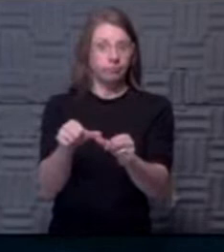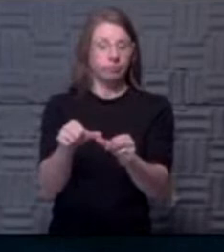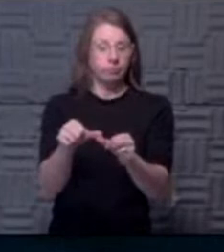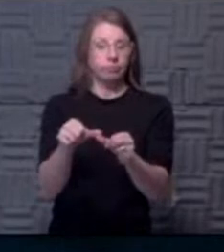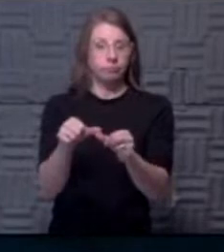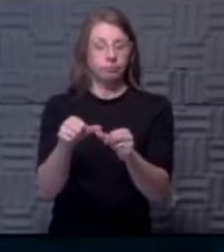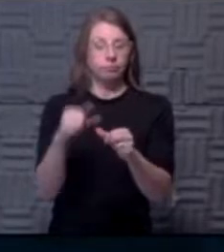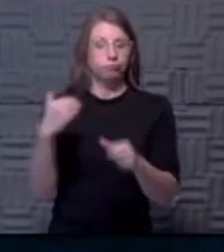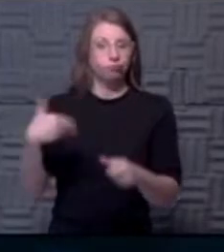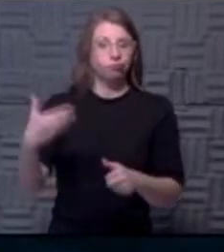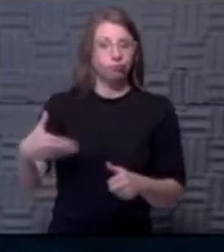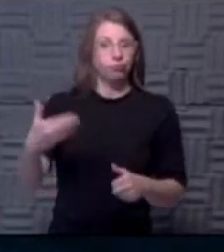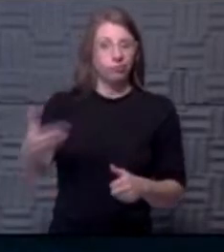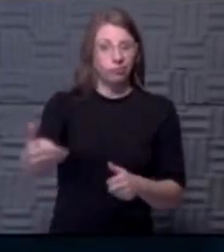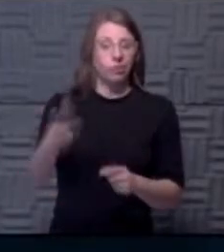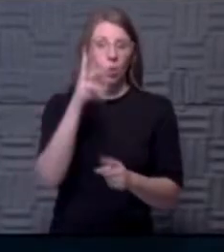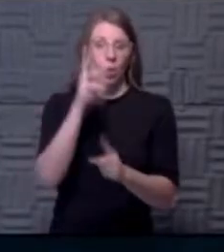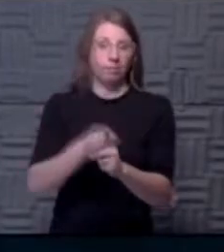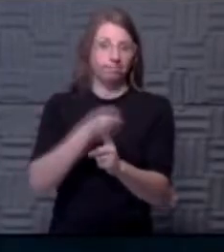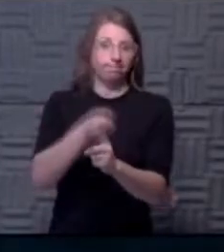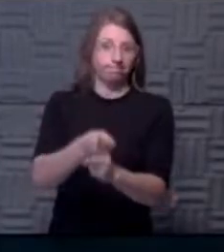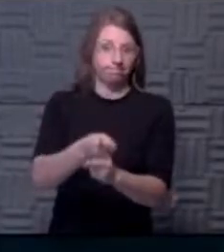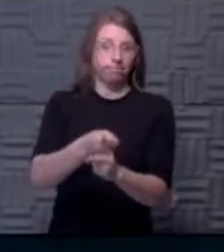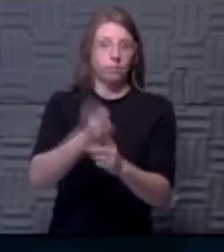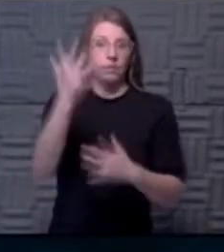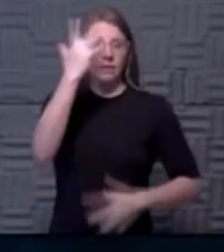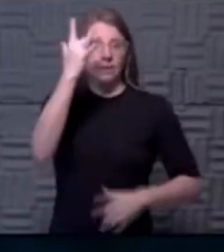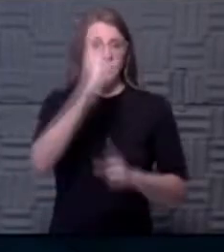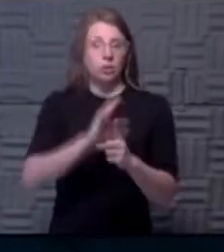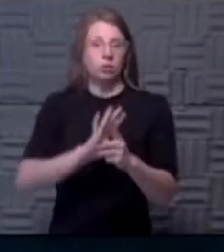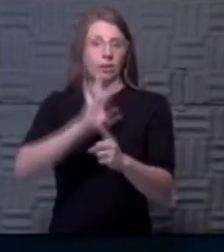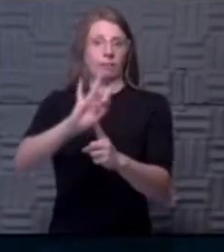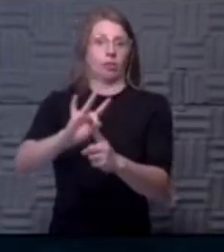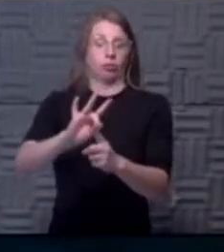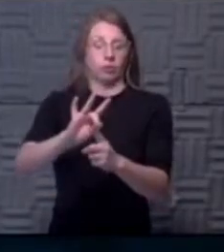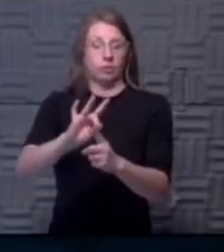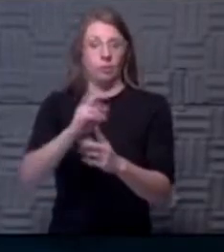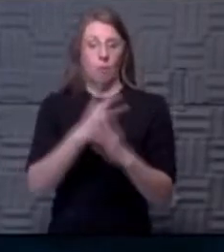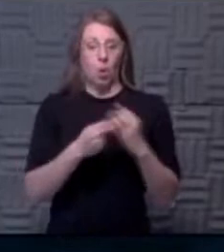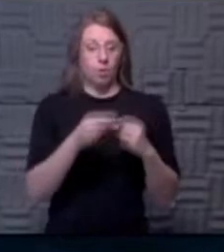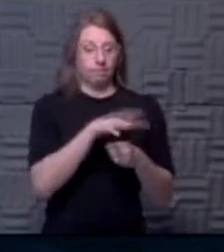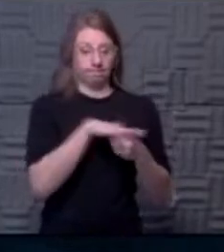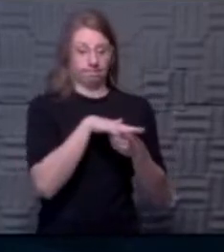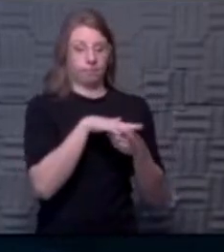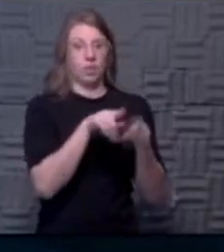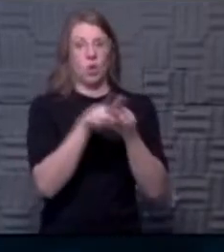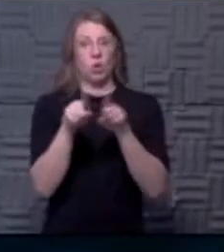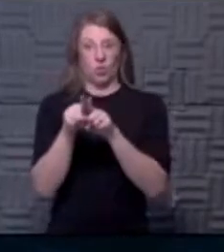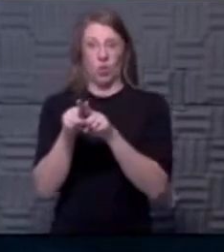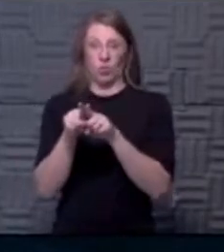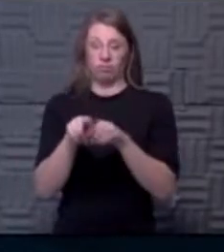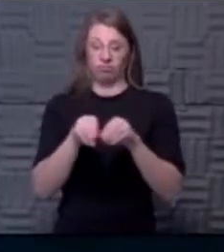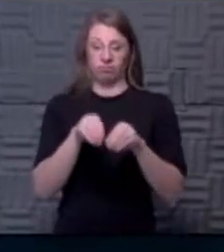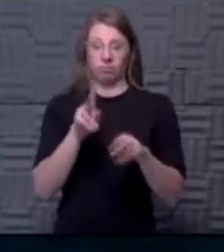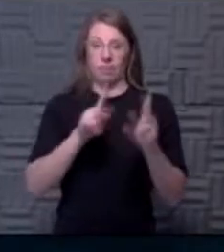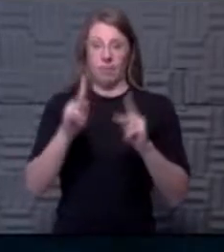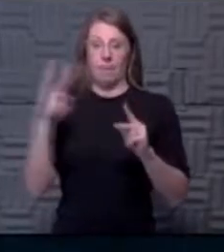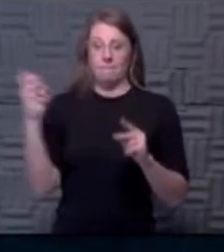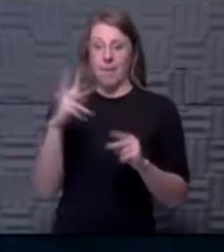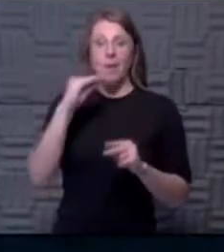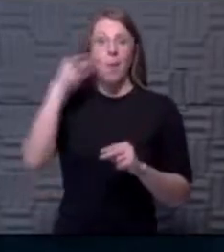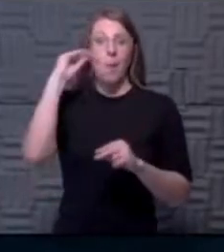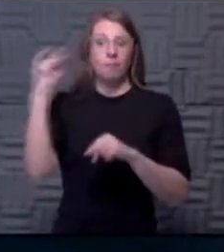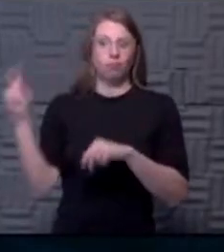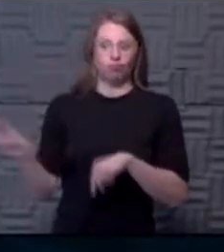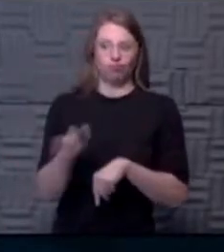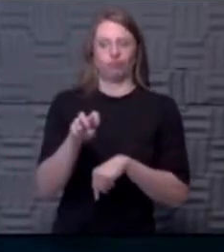That undoubtedly will have an impact on disease transmission, both in those areas locally and also as people return home. If you